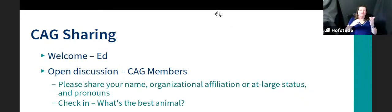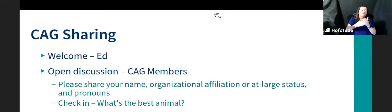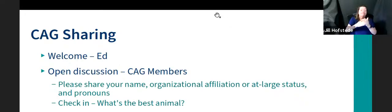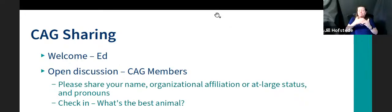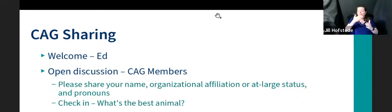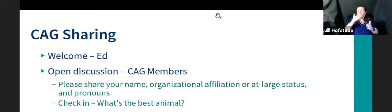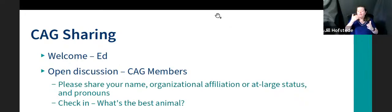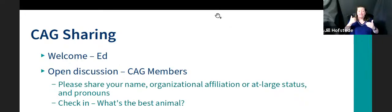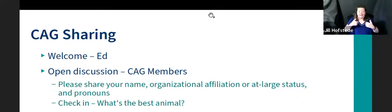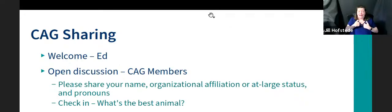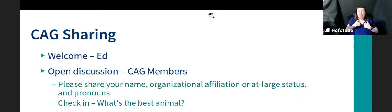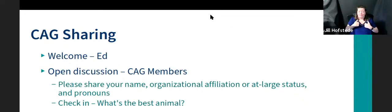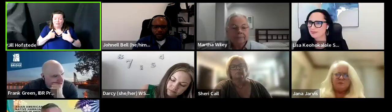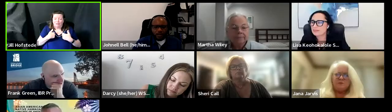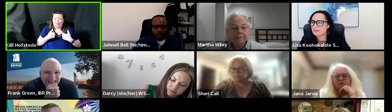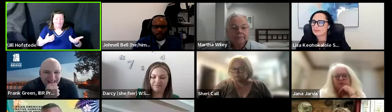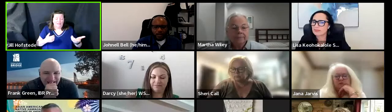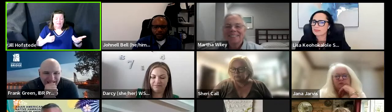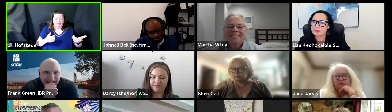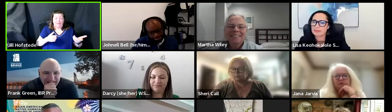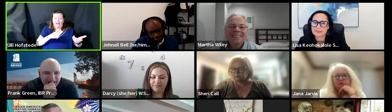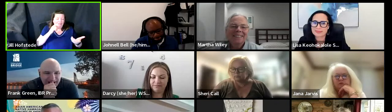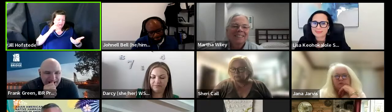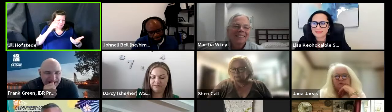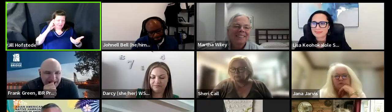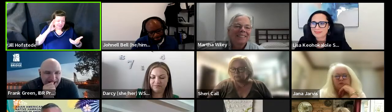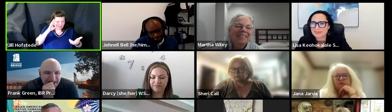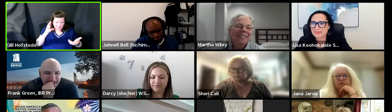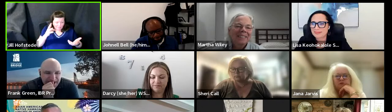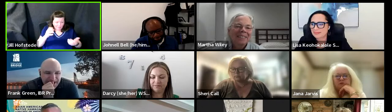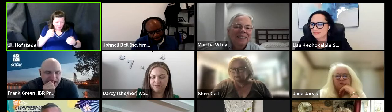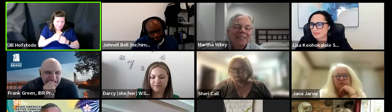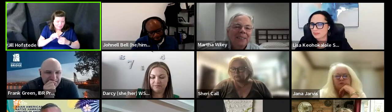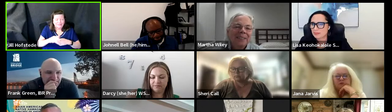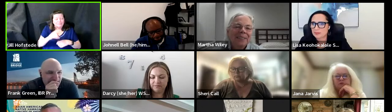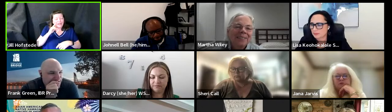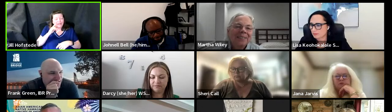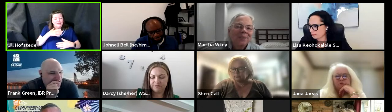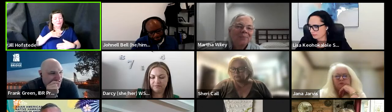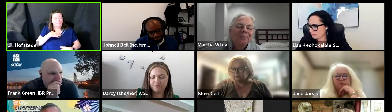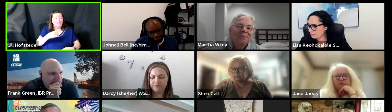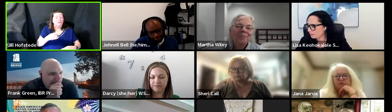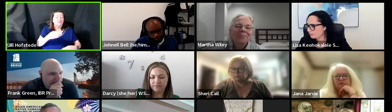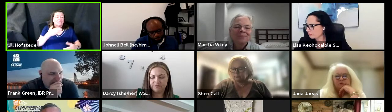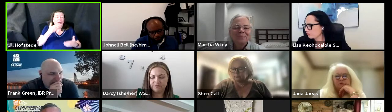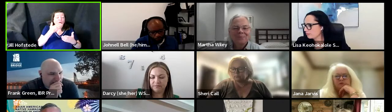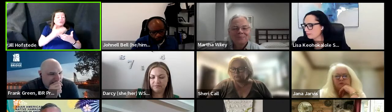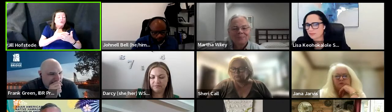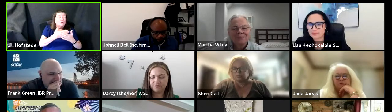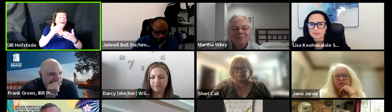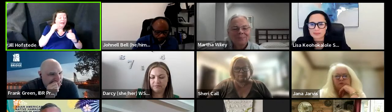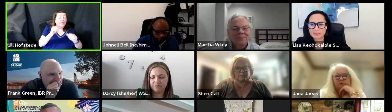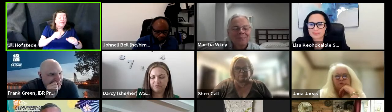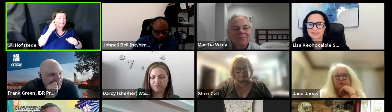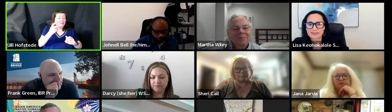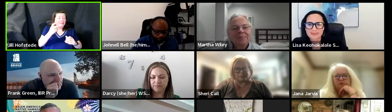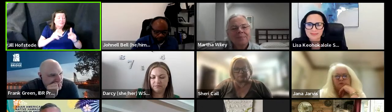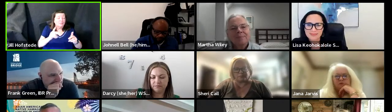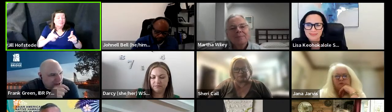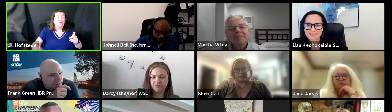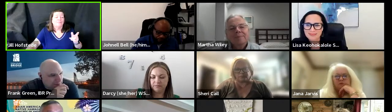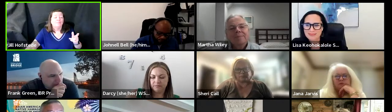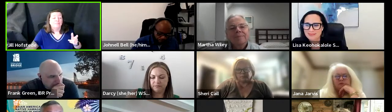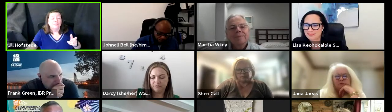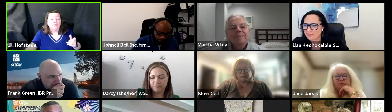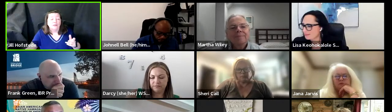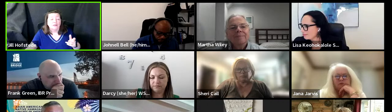up with this, but I think it will be most interesting. Oh, good. So now I can see people. So if we can